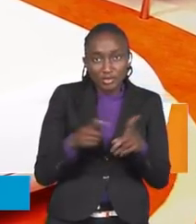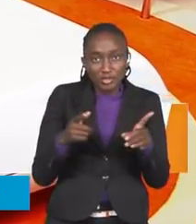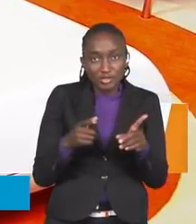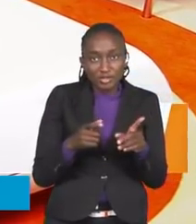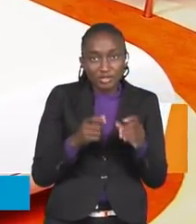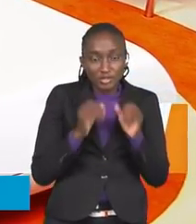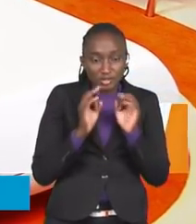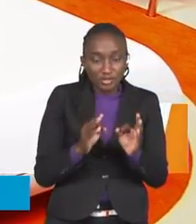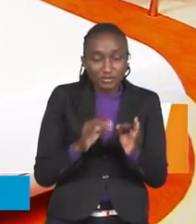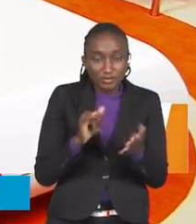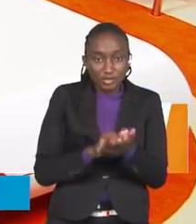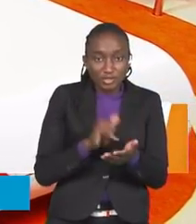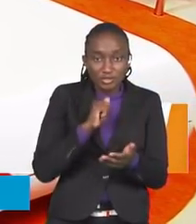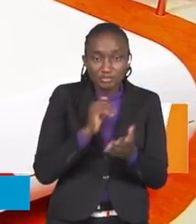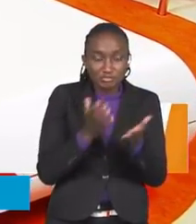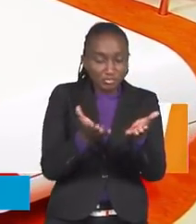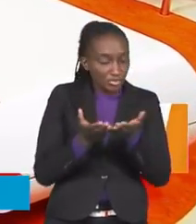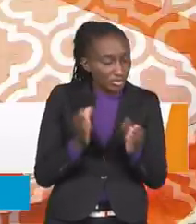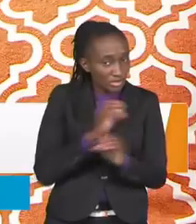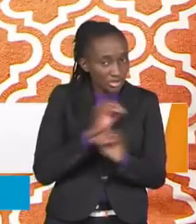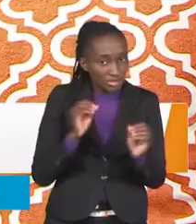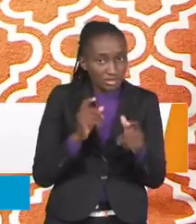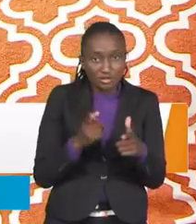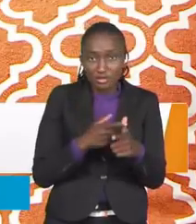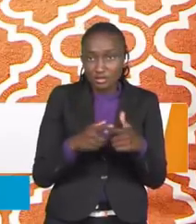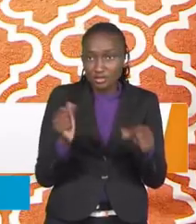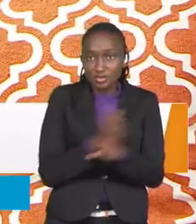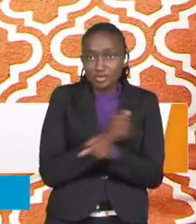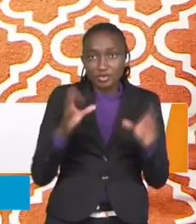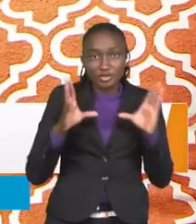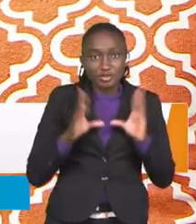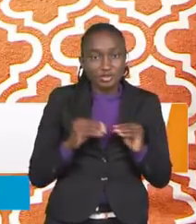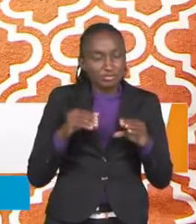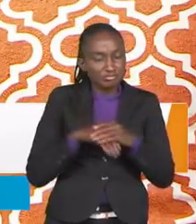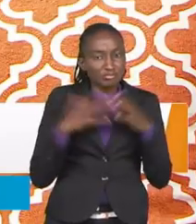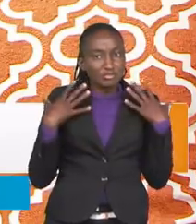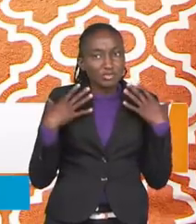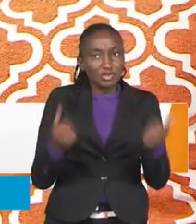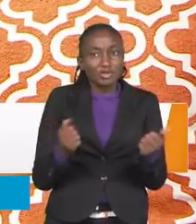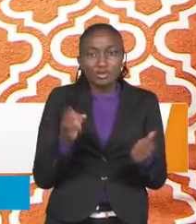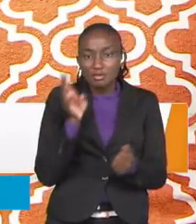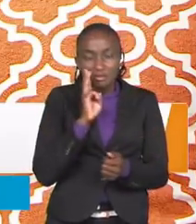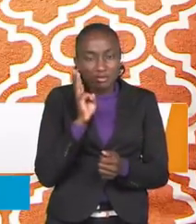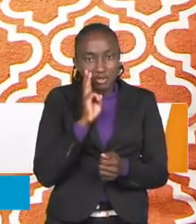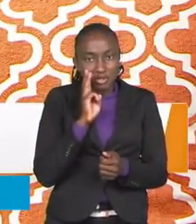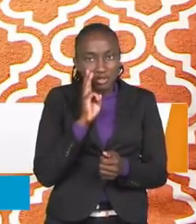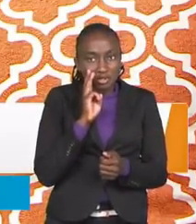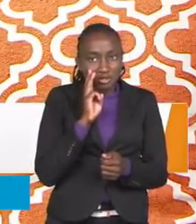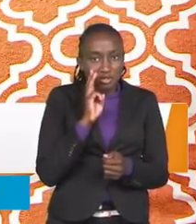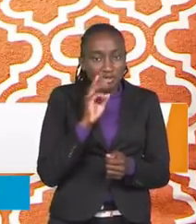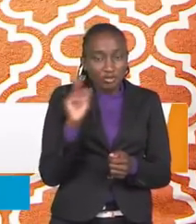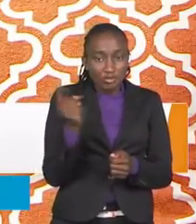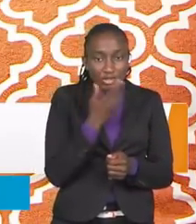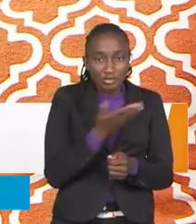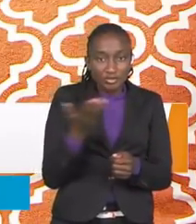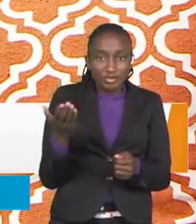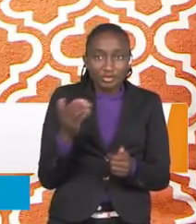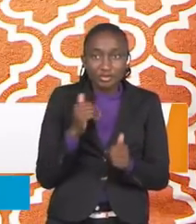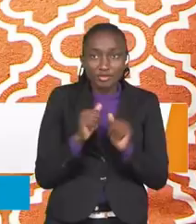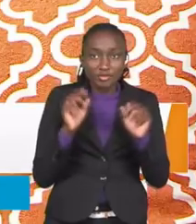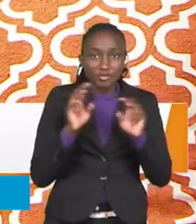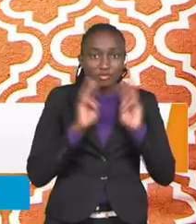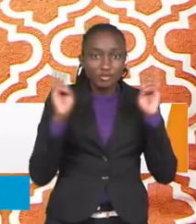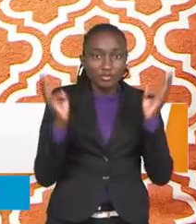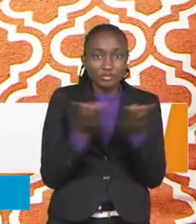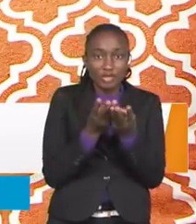not what they really need, they'll not appreciate it. It's true that. Yeah. Whether in matters health, whether in matters water. It's true that. And so one of the things that World Vision